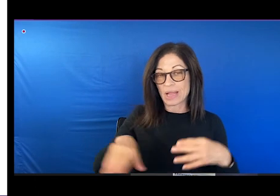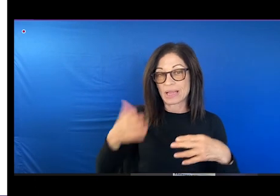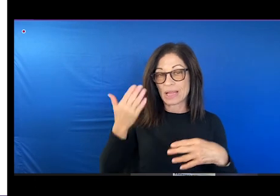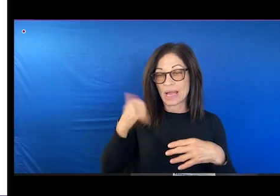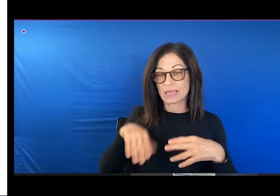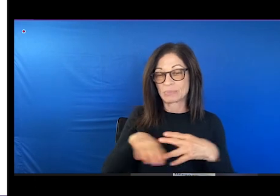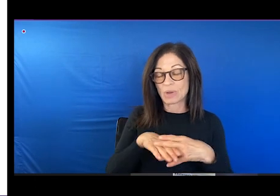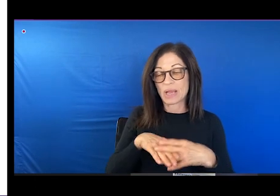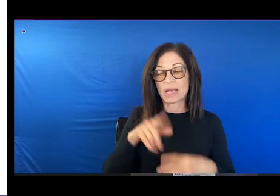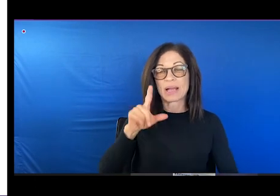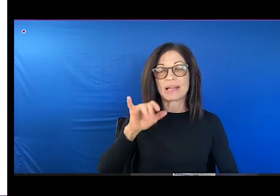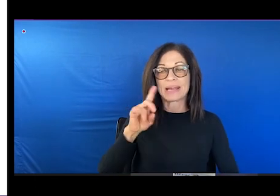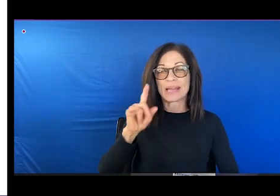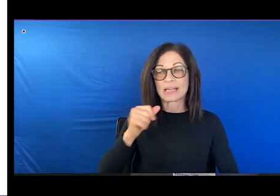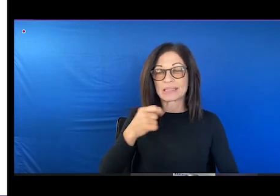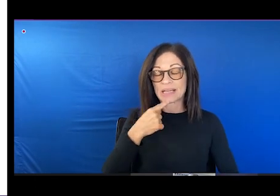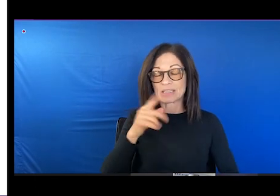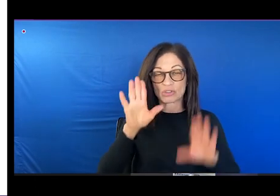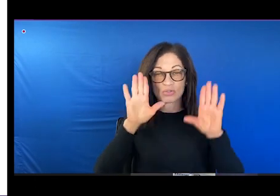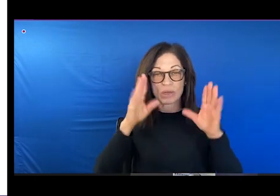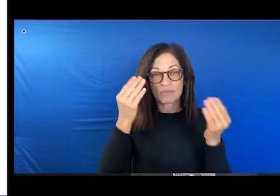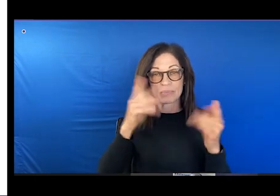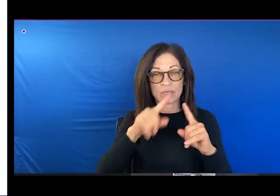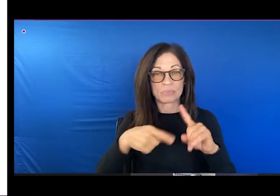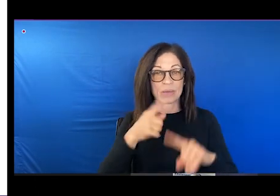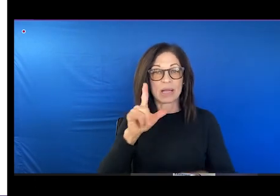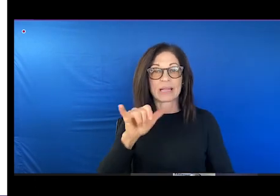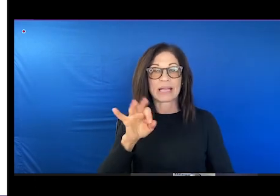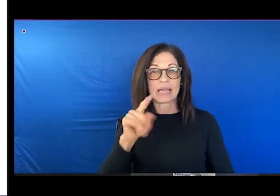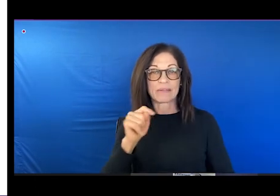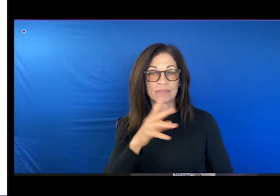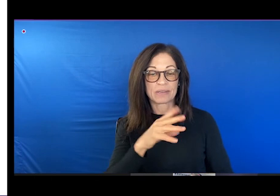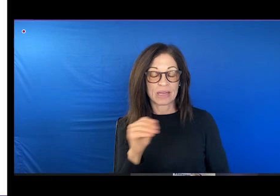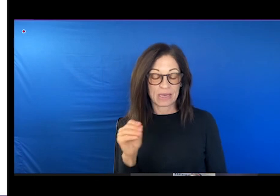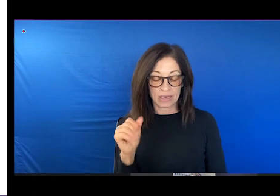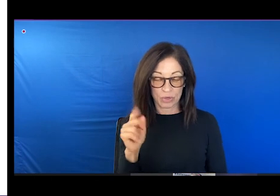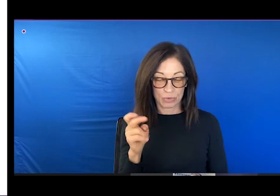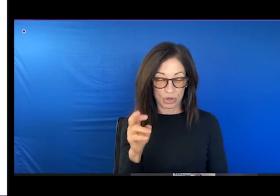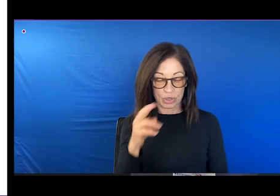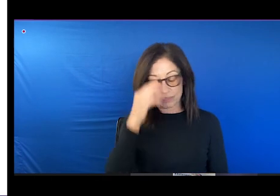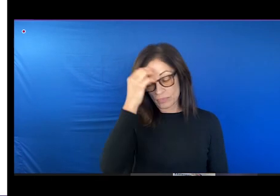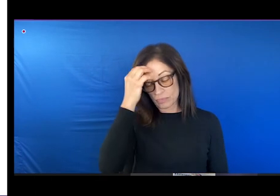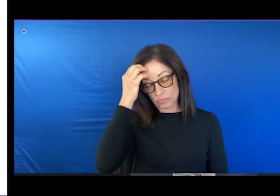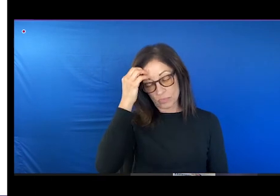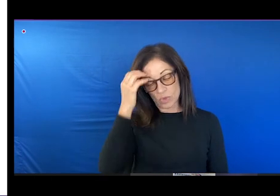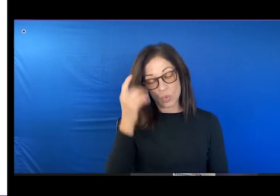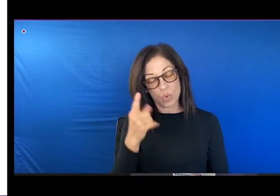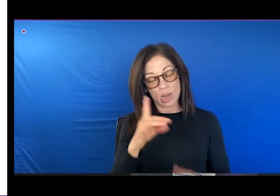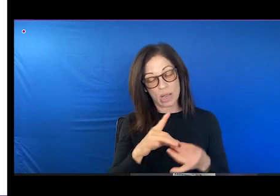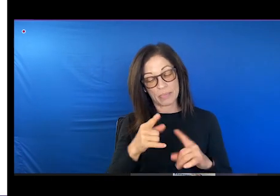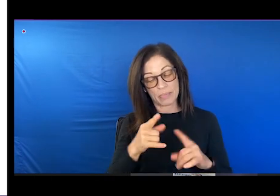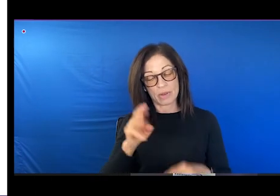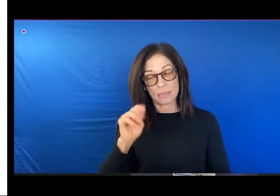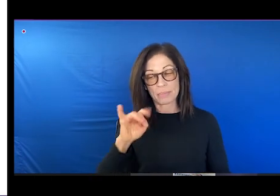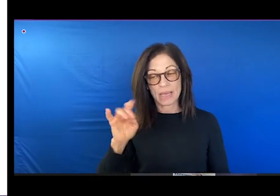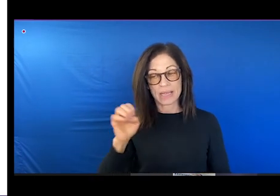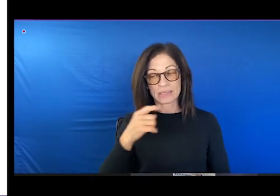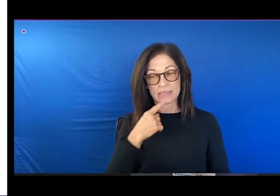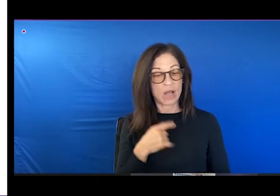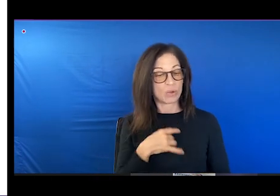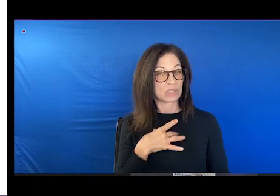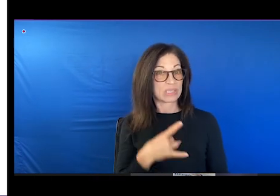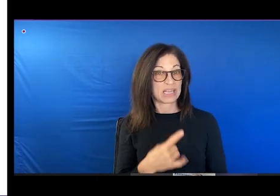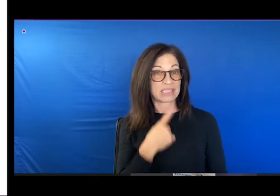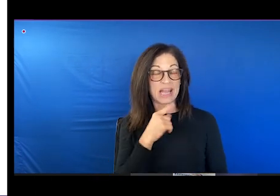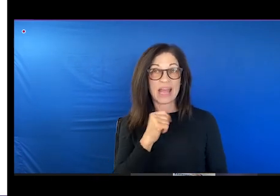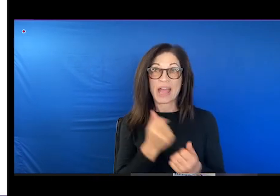break, we had Lydia who mentioned that you gave great information about Lyft and Able accounts. And then we had a comment from Mike who